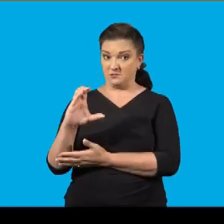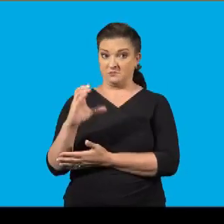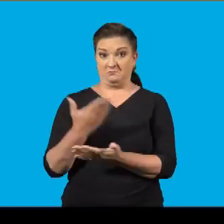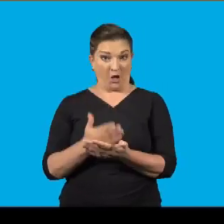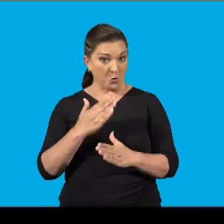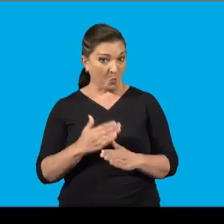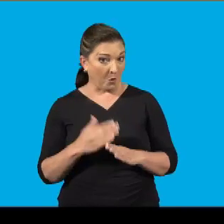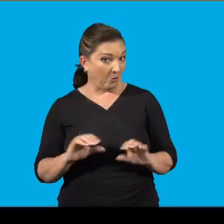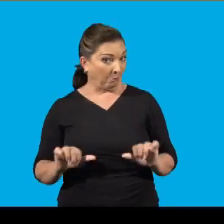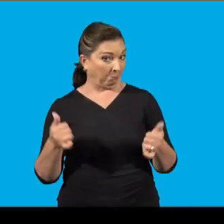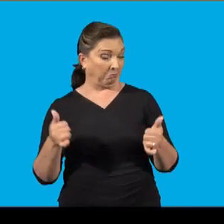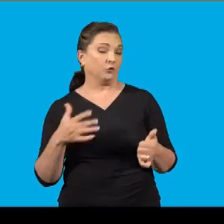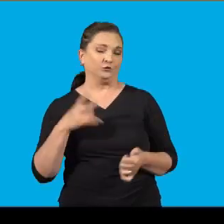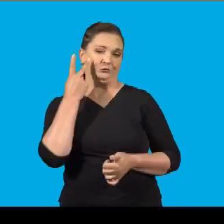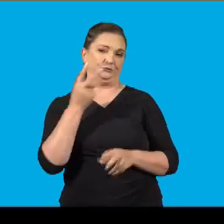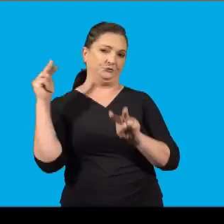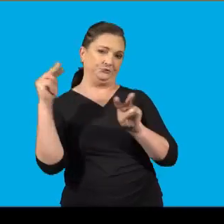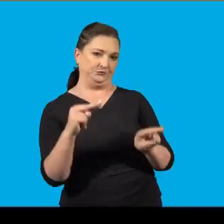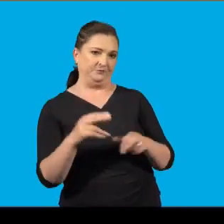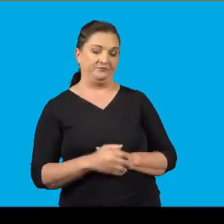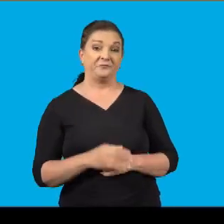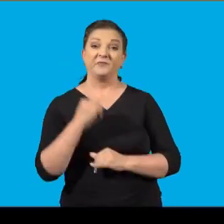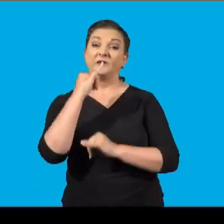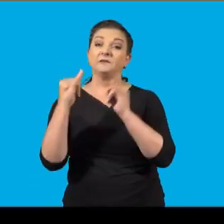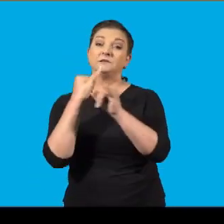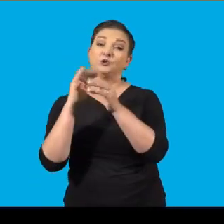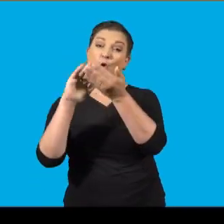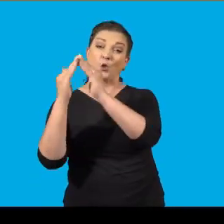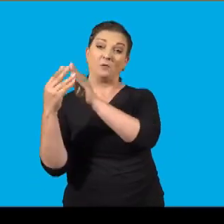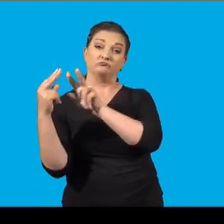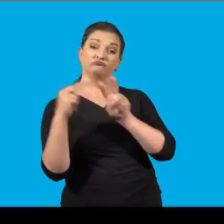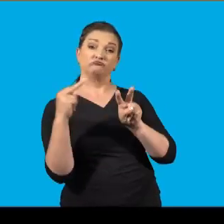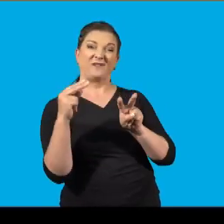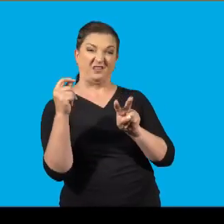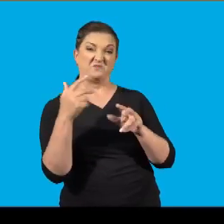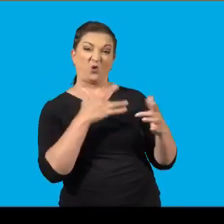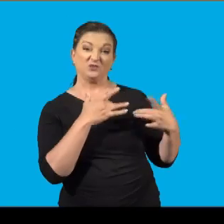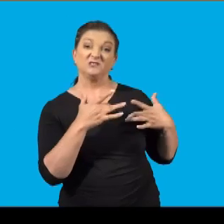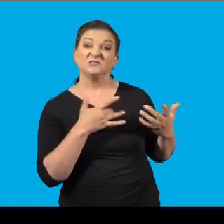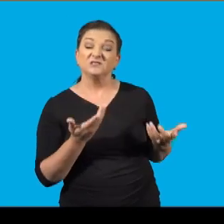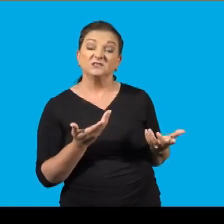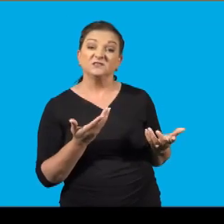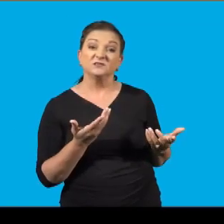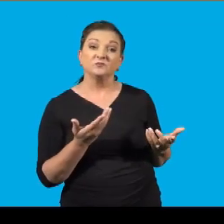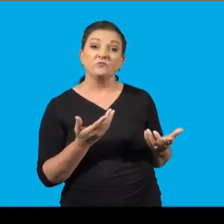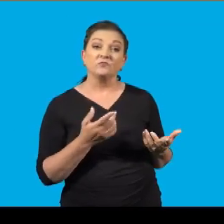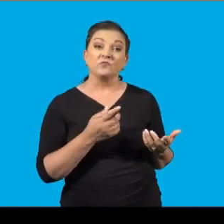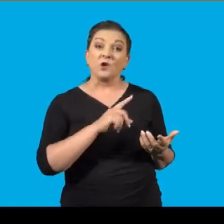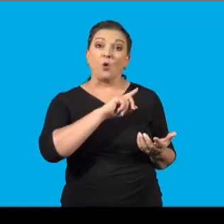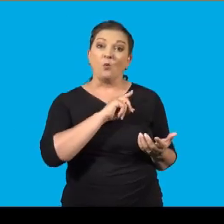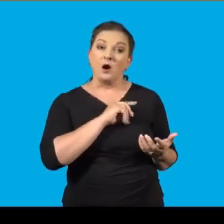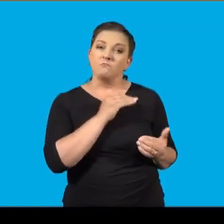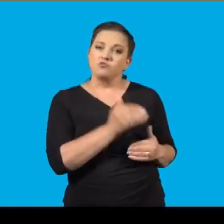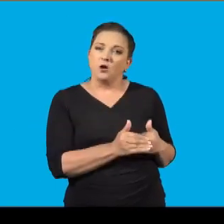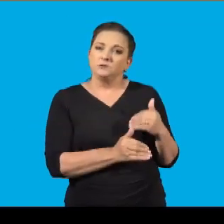TRC employed would work. The international communities were concerned